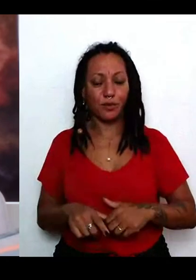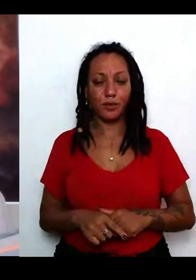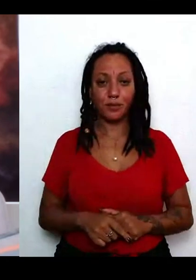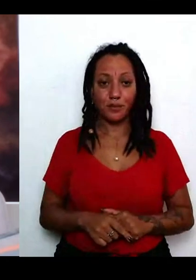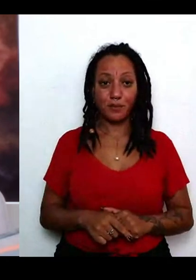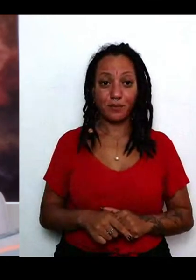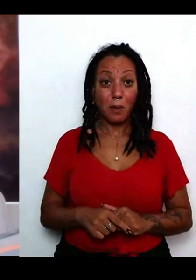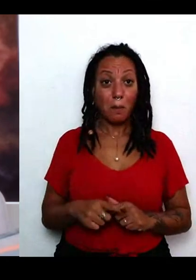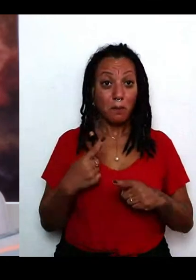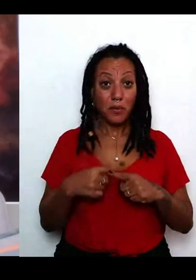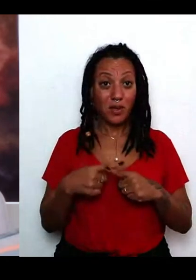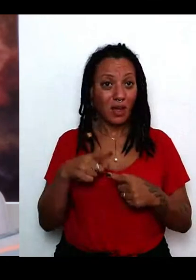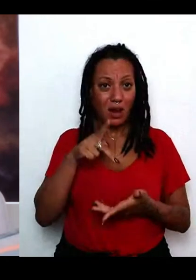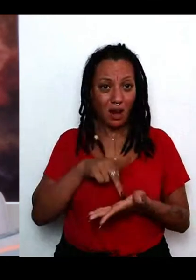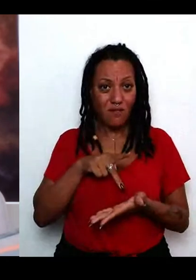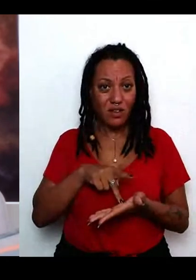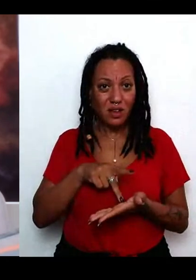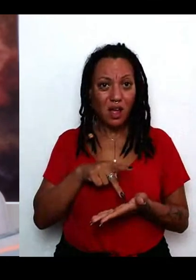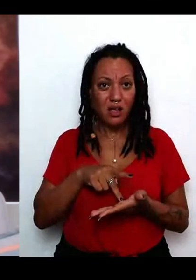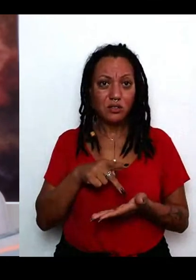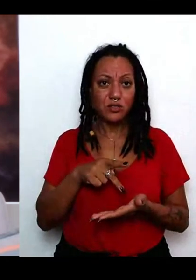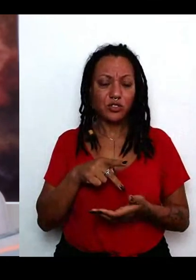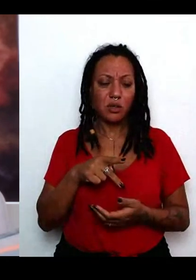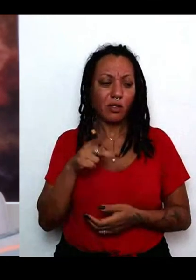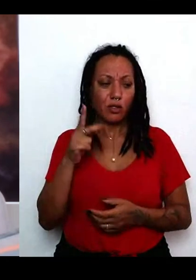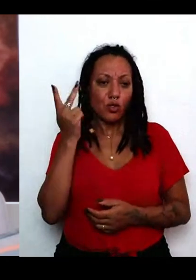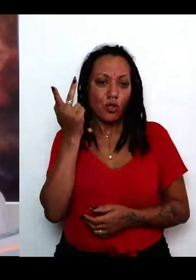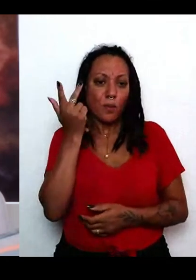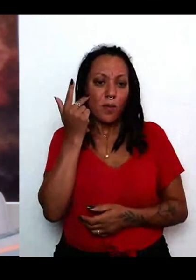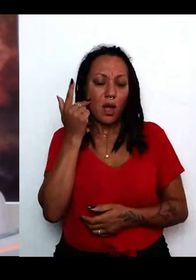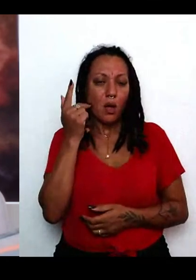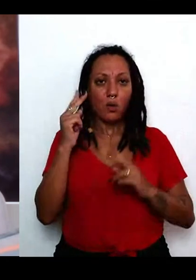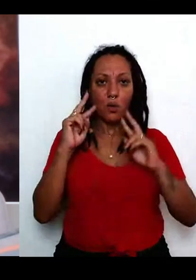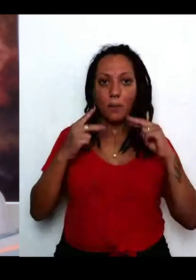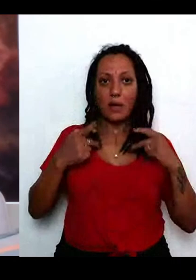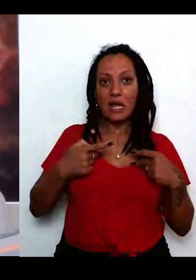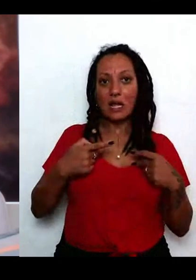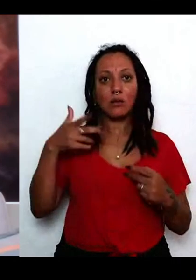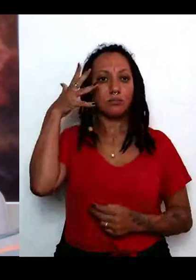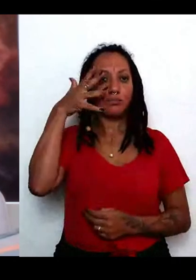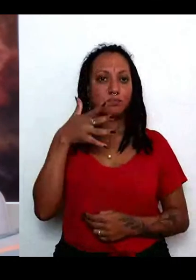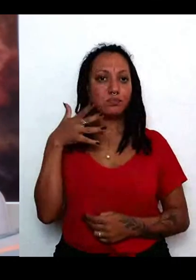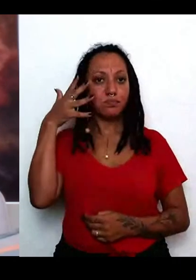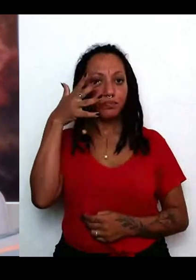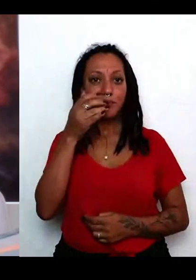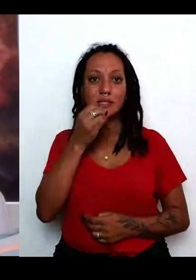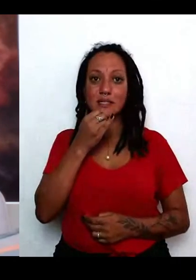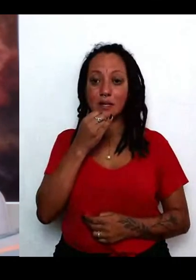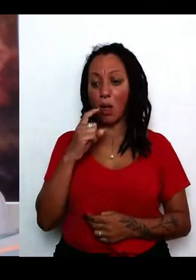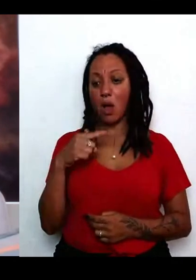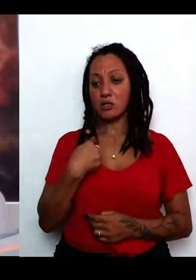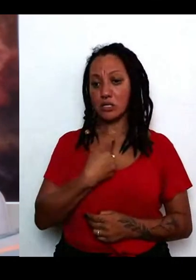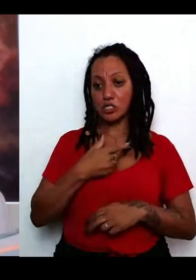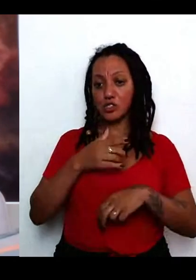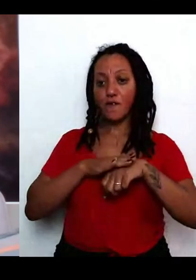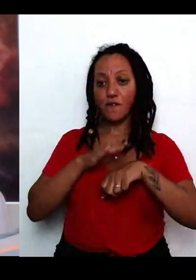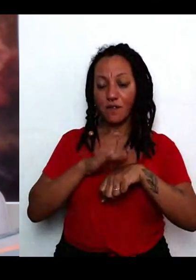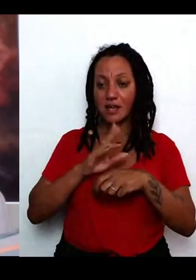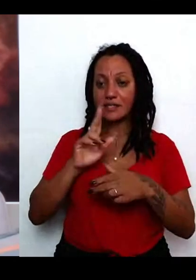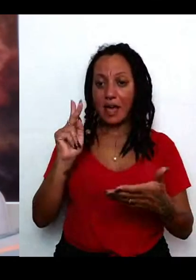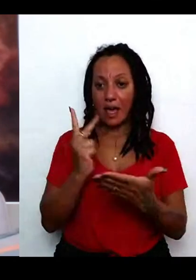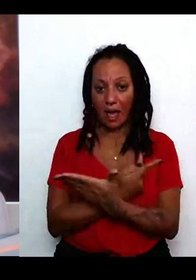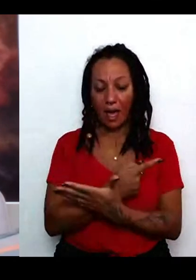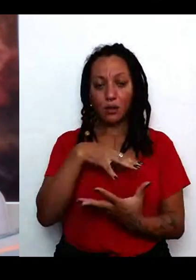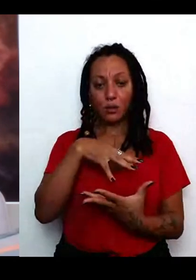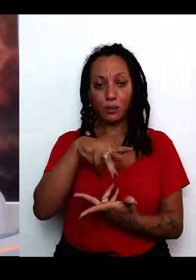God we have really screwed up this world and all the creatures on it and how are